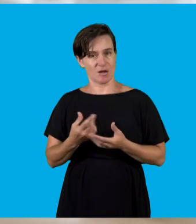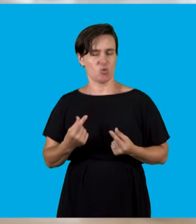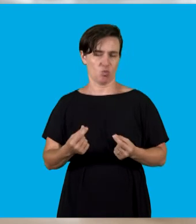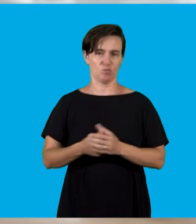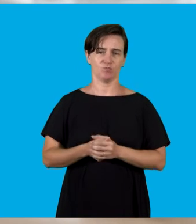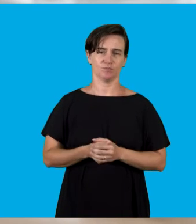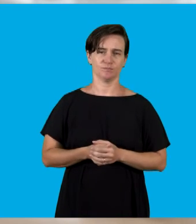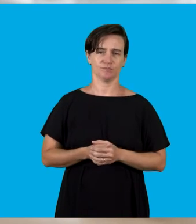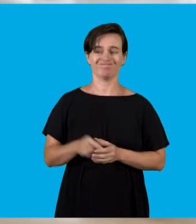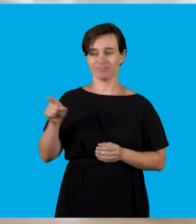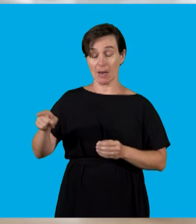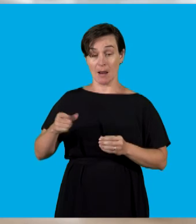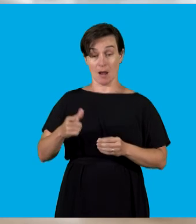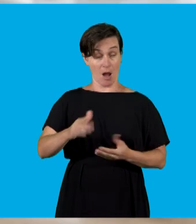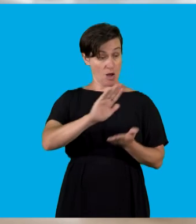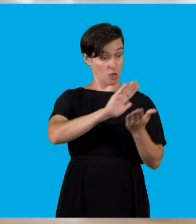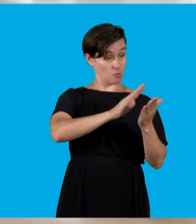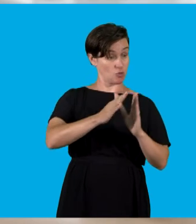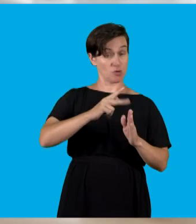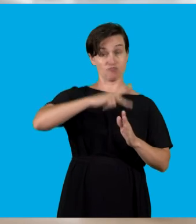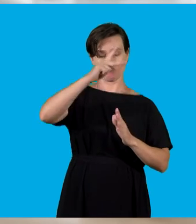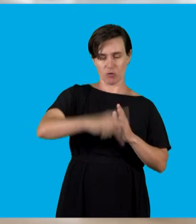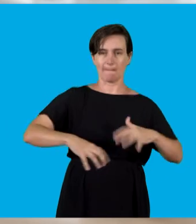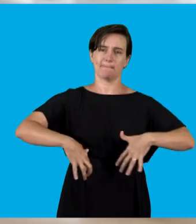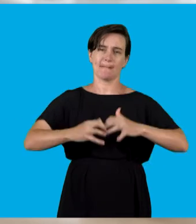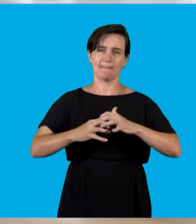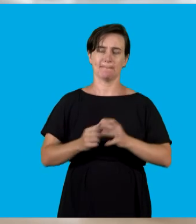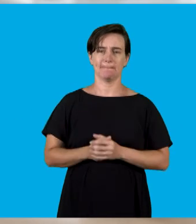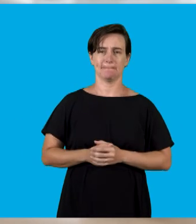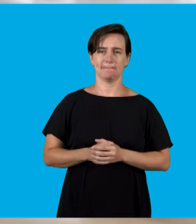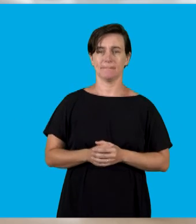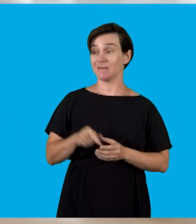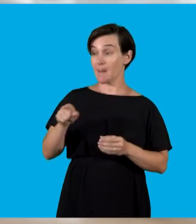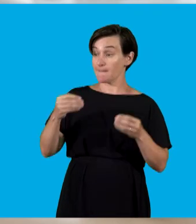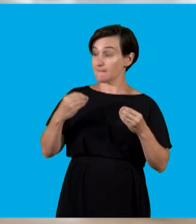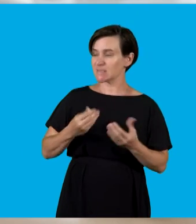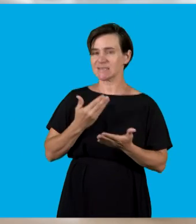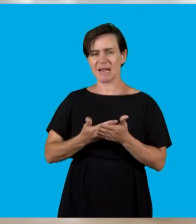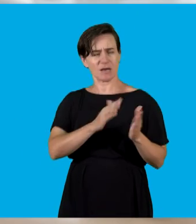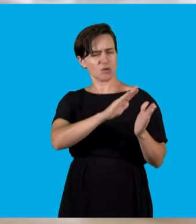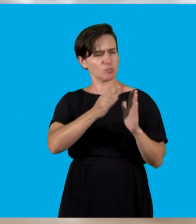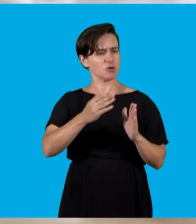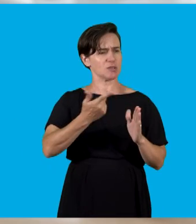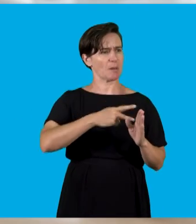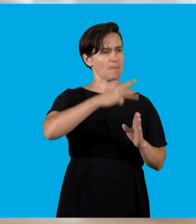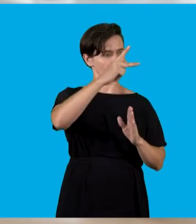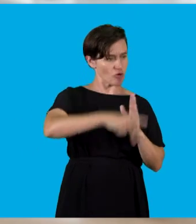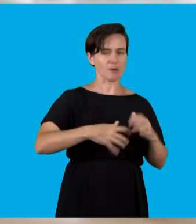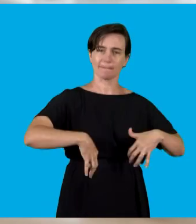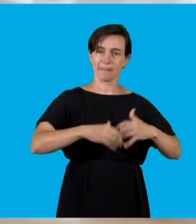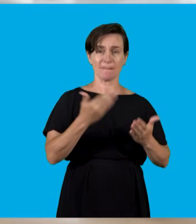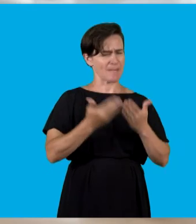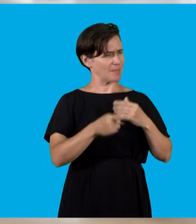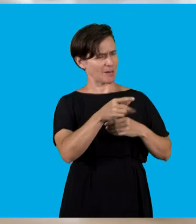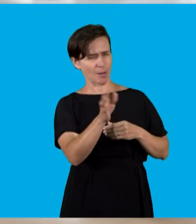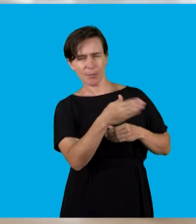can take. Initiating community projects. So obviously, as a business, you can start community projects that are not there in